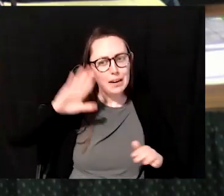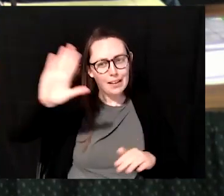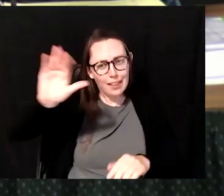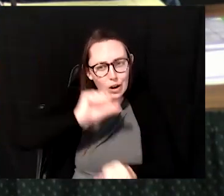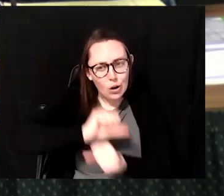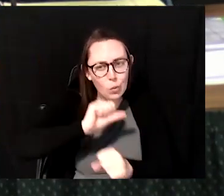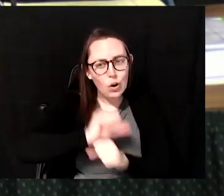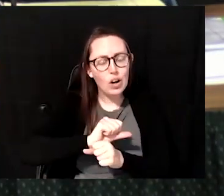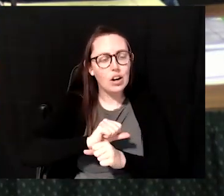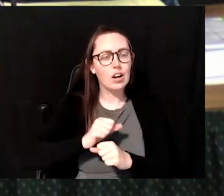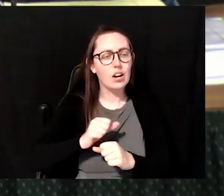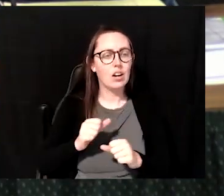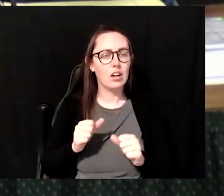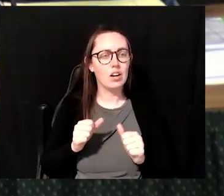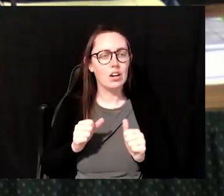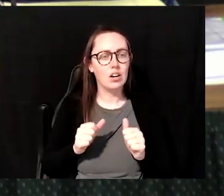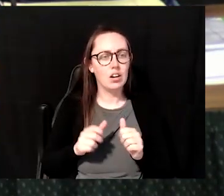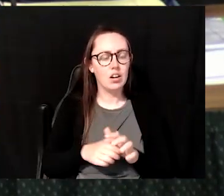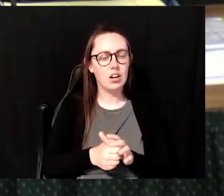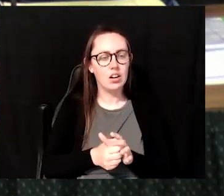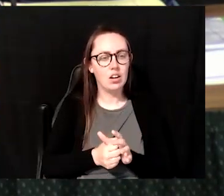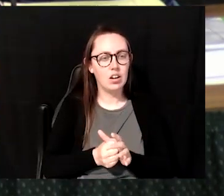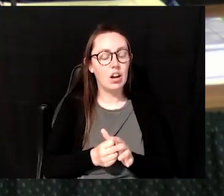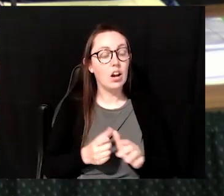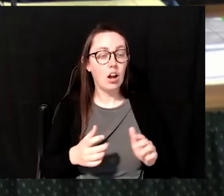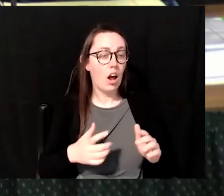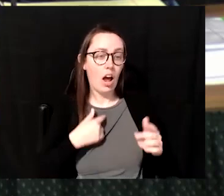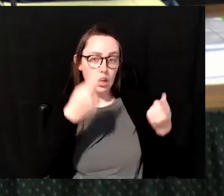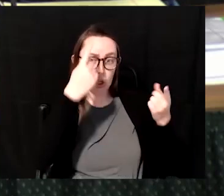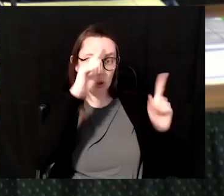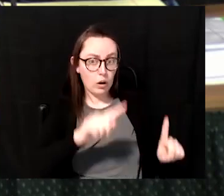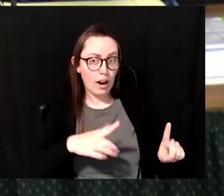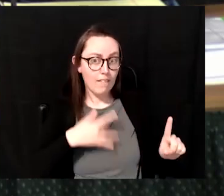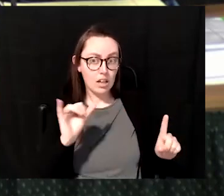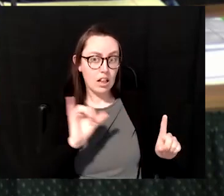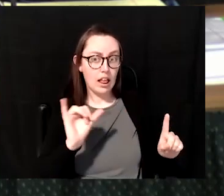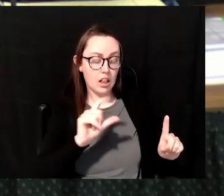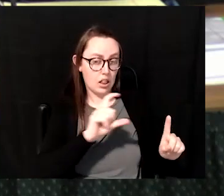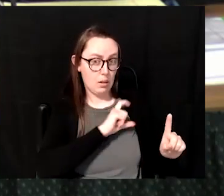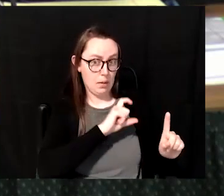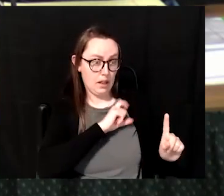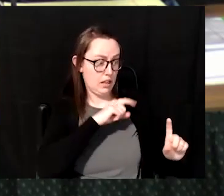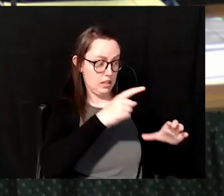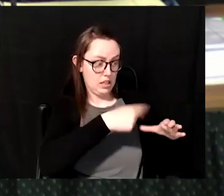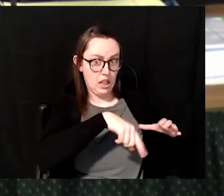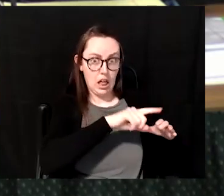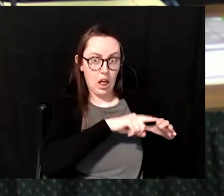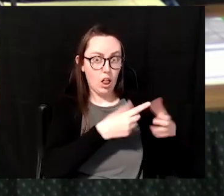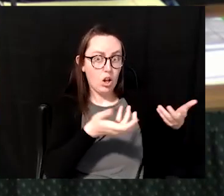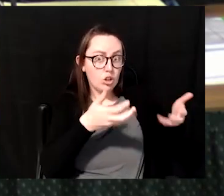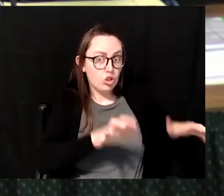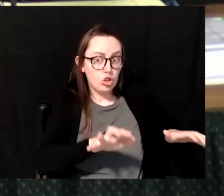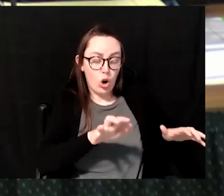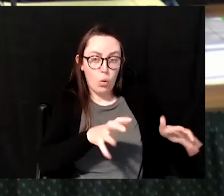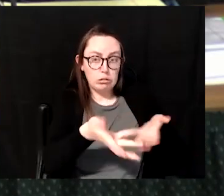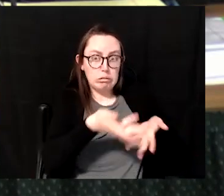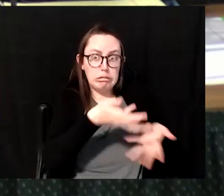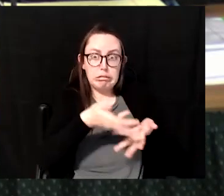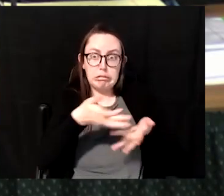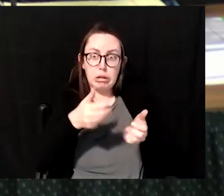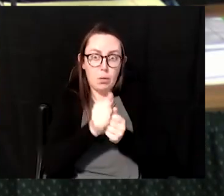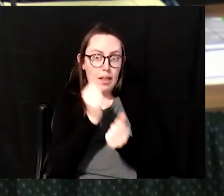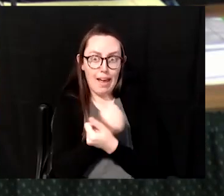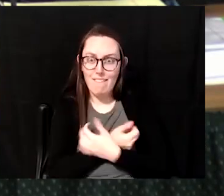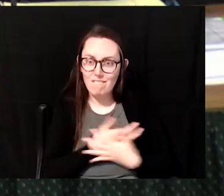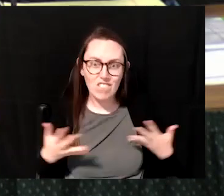try I feel like the police I agree one to not always be the ones that have to deal with so many things that we've been talking